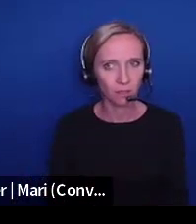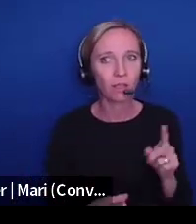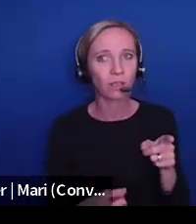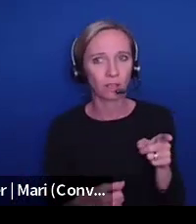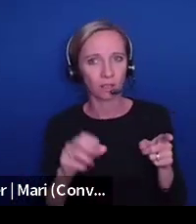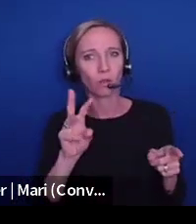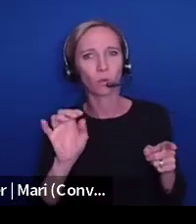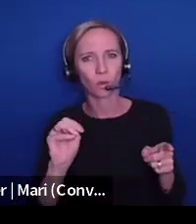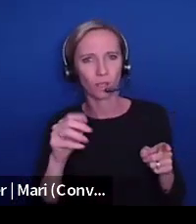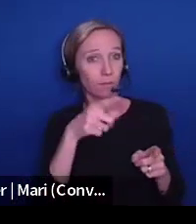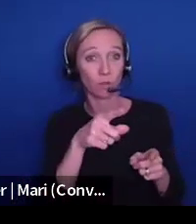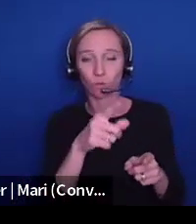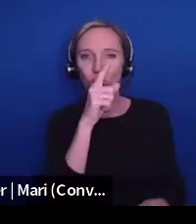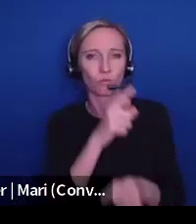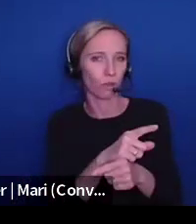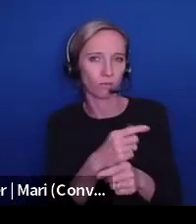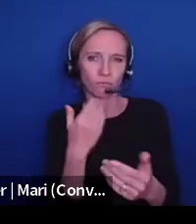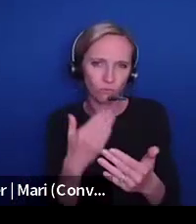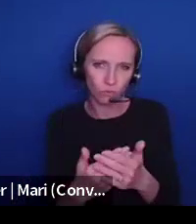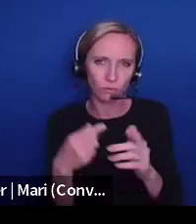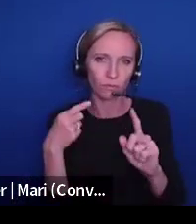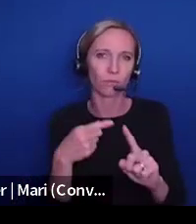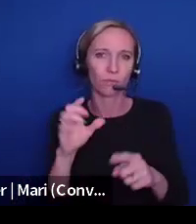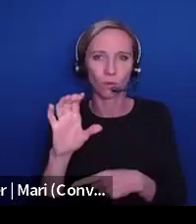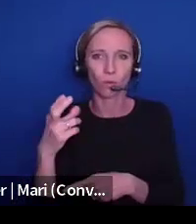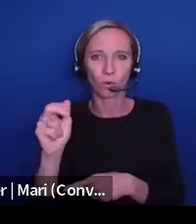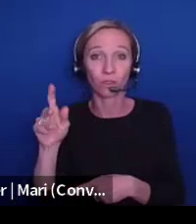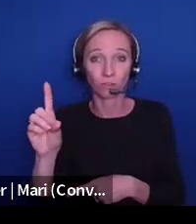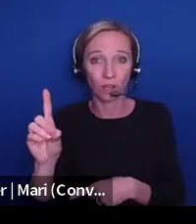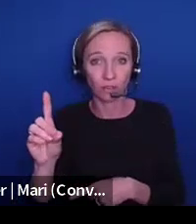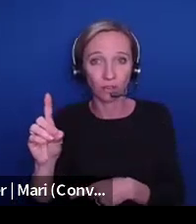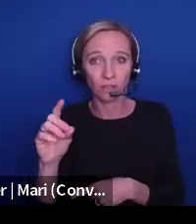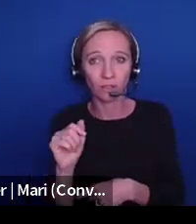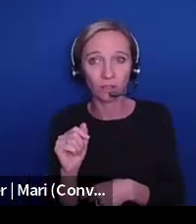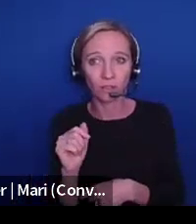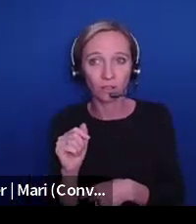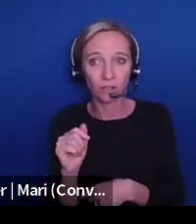You are raising an absolutely valid point, Chad. And indeed,